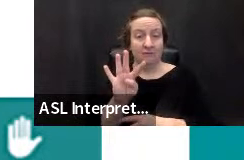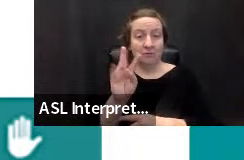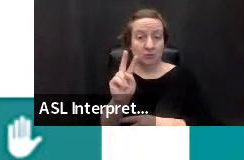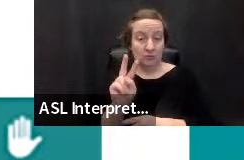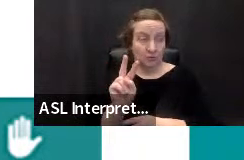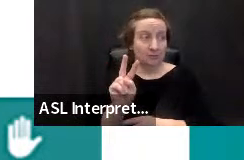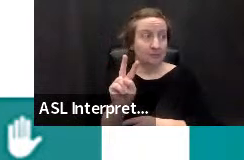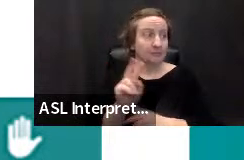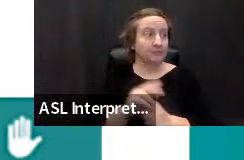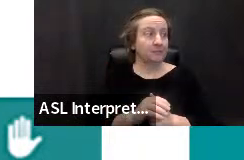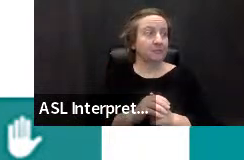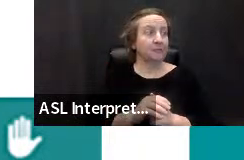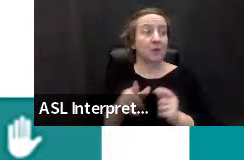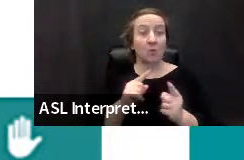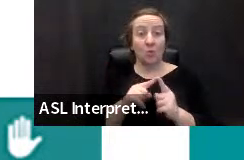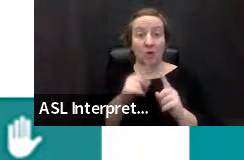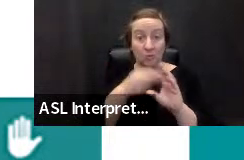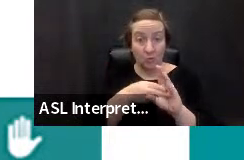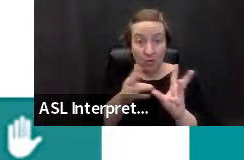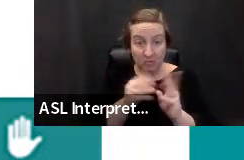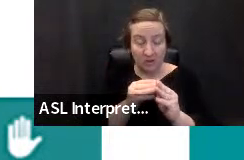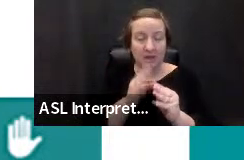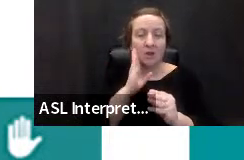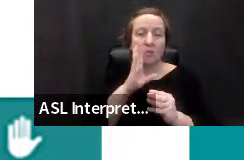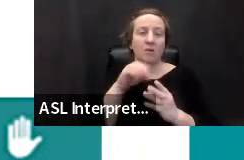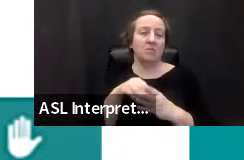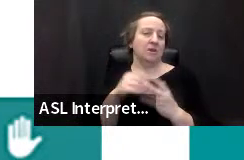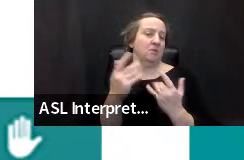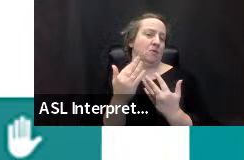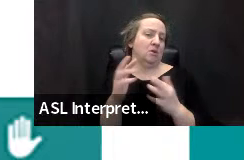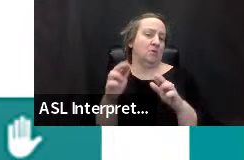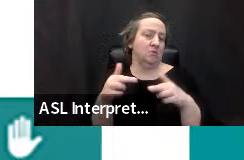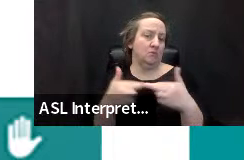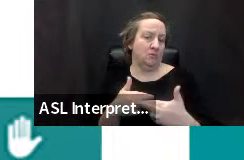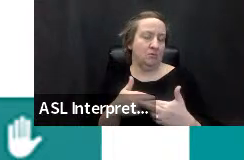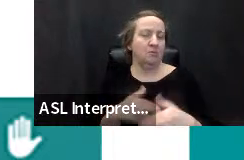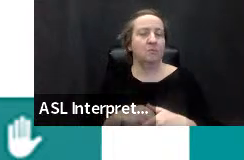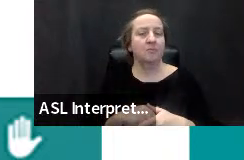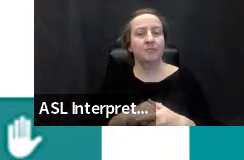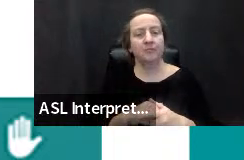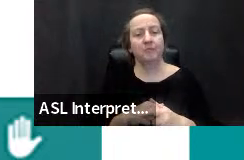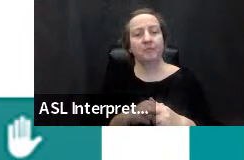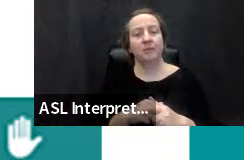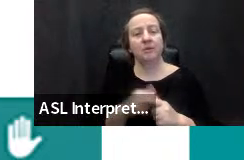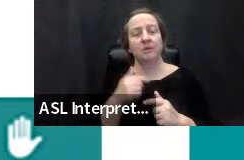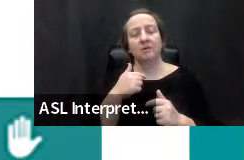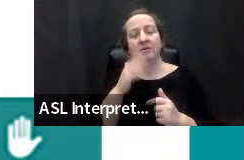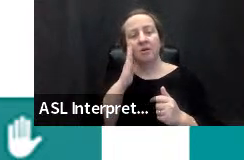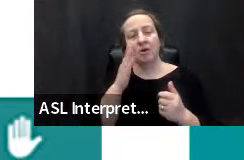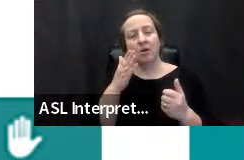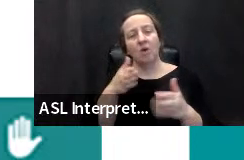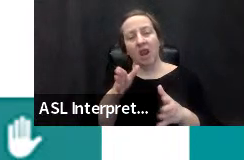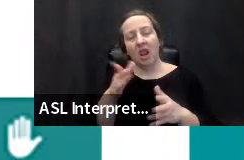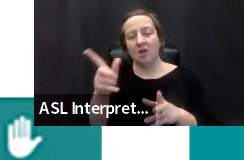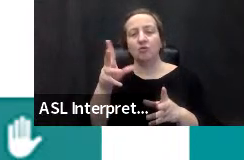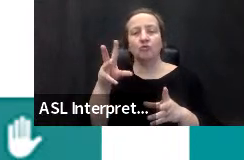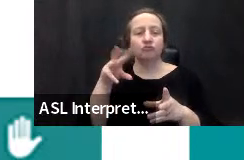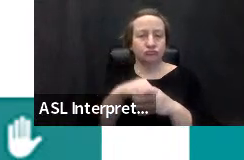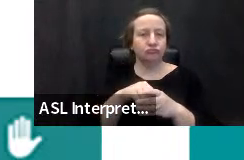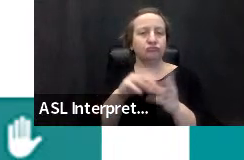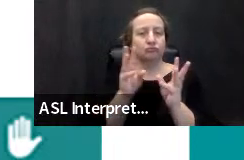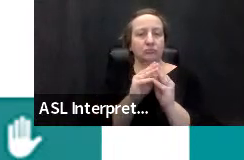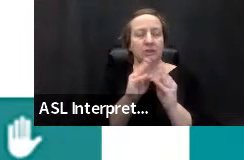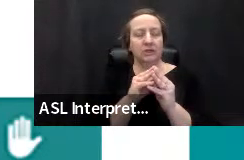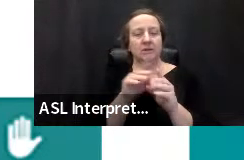674942. Once you join the meeting, you'll be put in a waiting room and I'll allow you to enter the meeting.